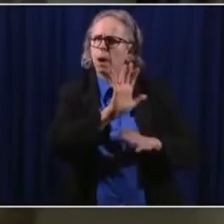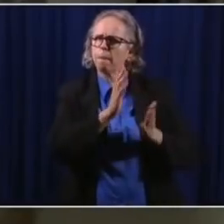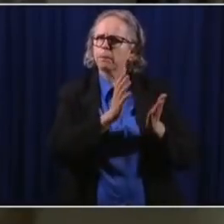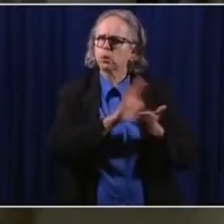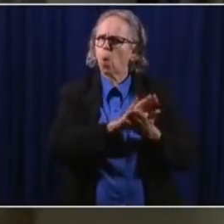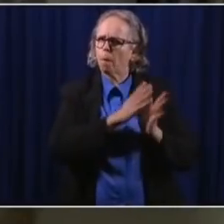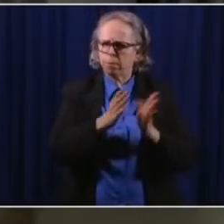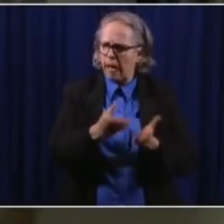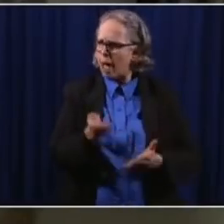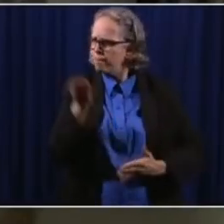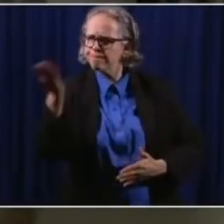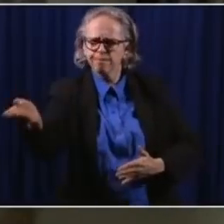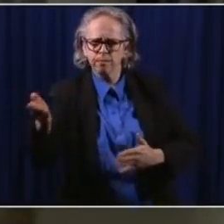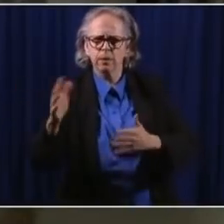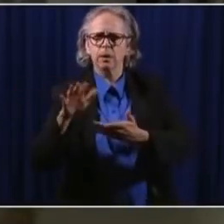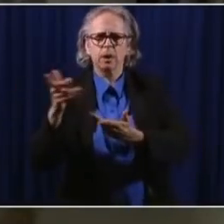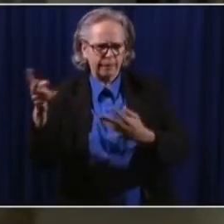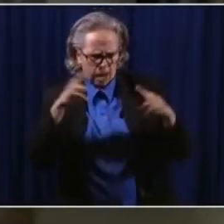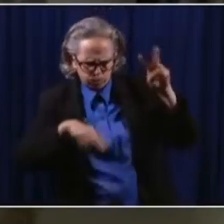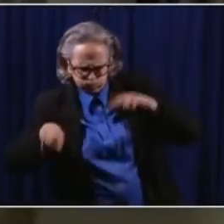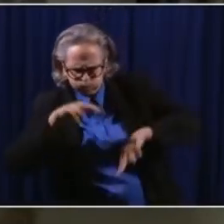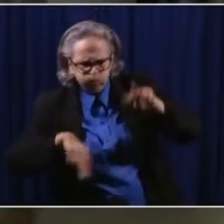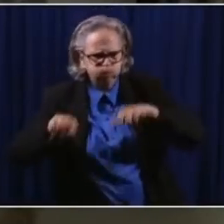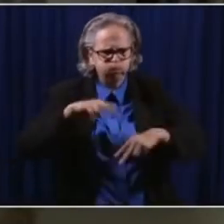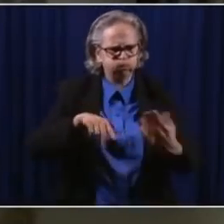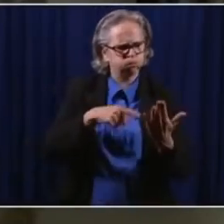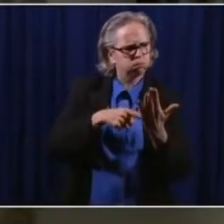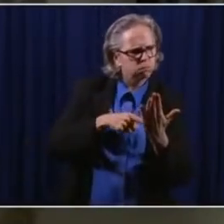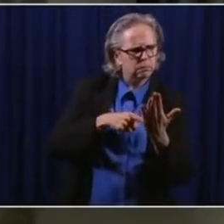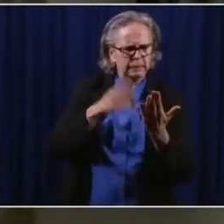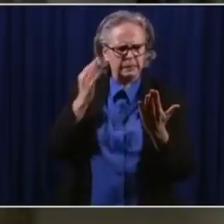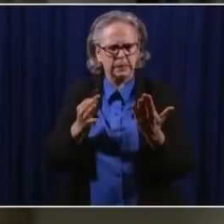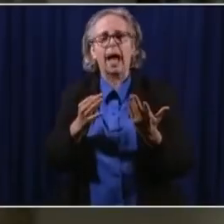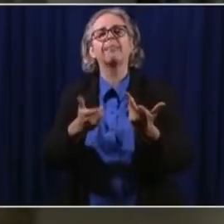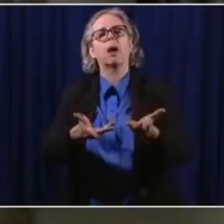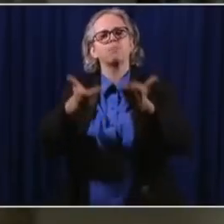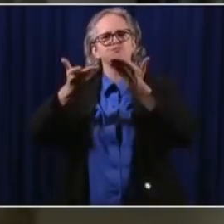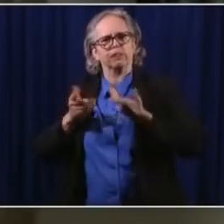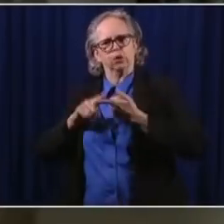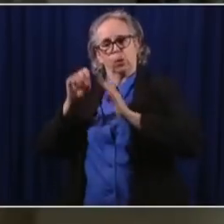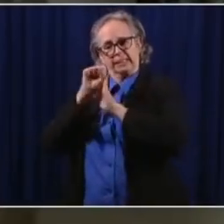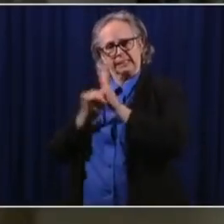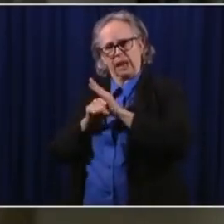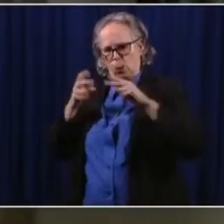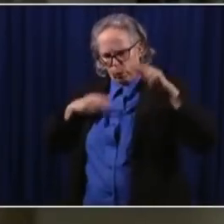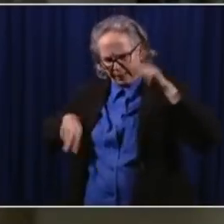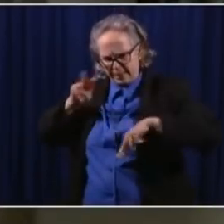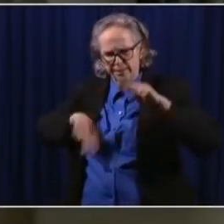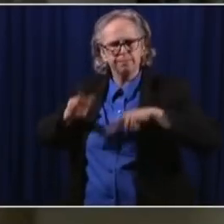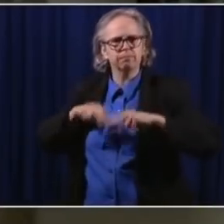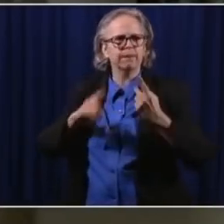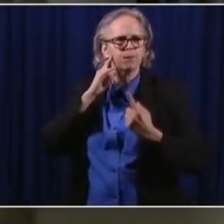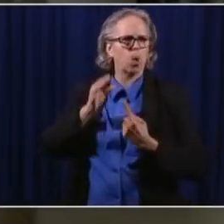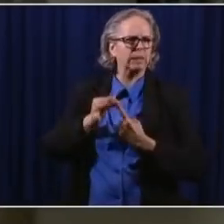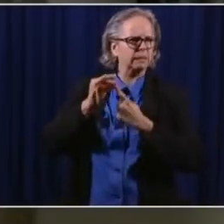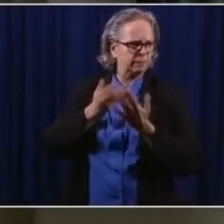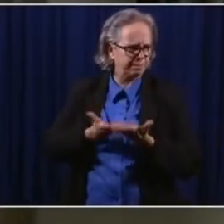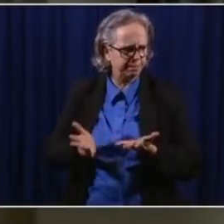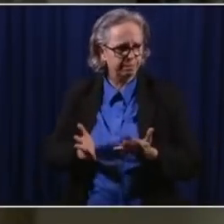then also to the state of Ohio. But the health department, the local health department, will take the first